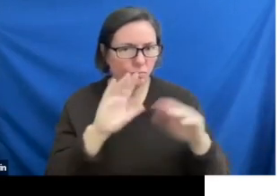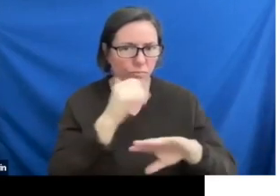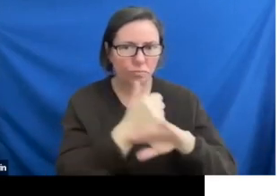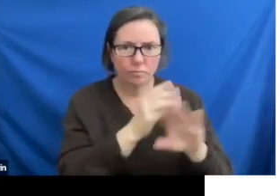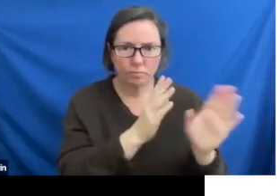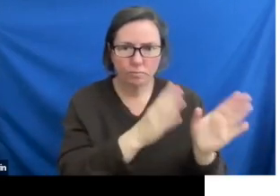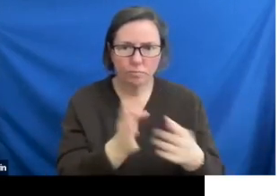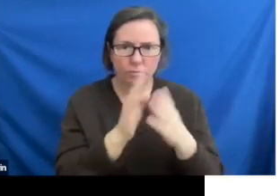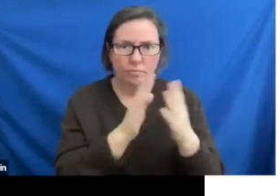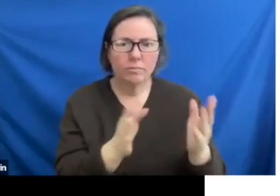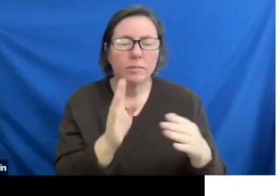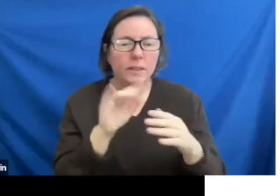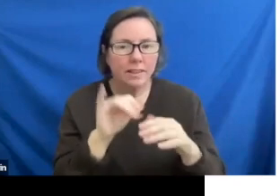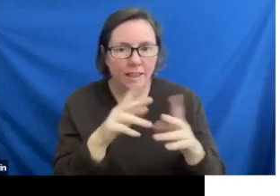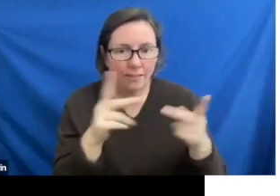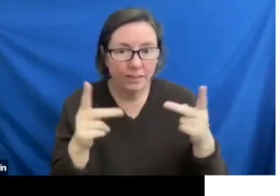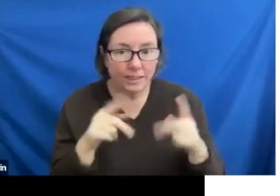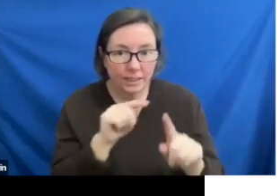slide, Dan.